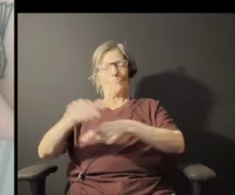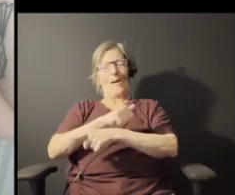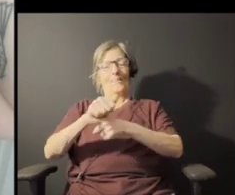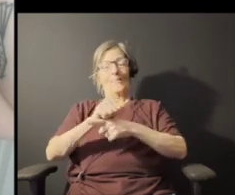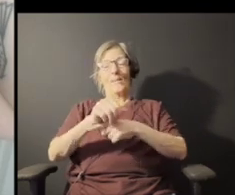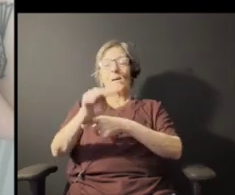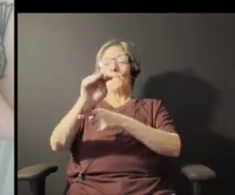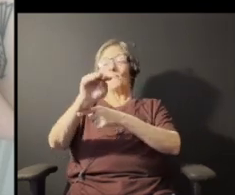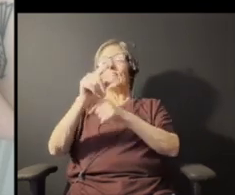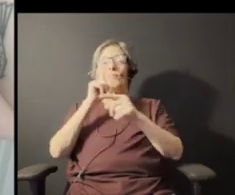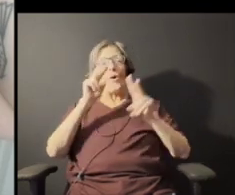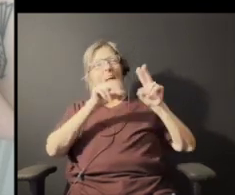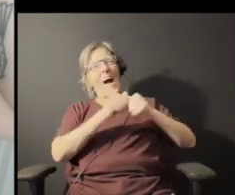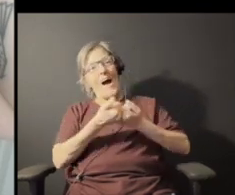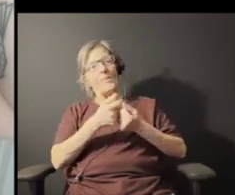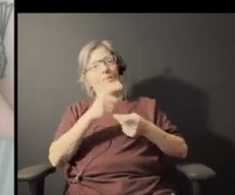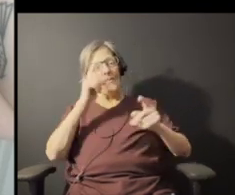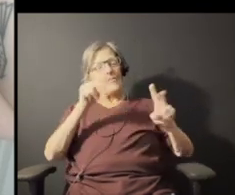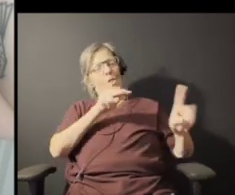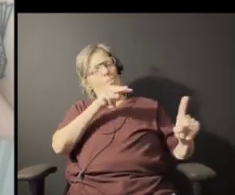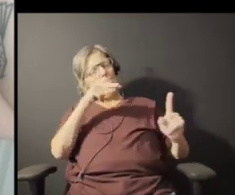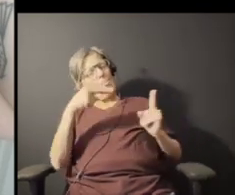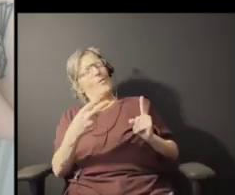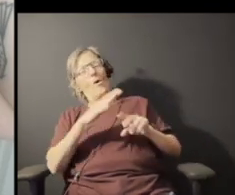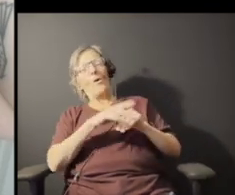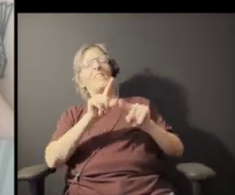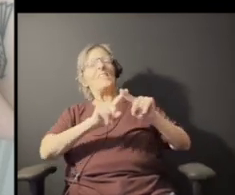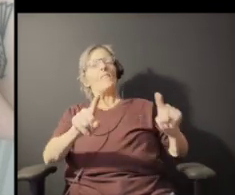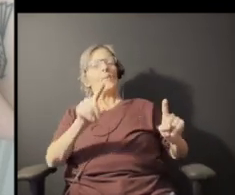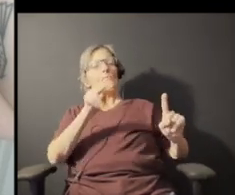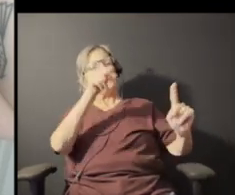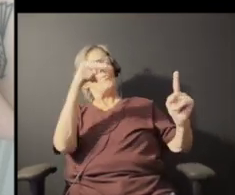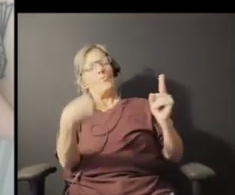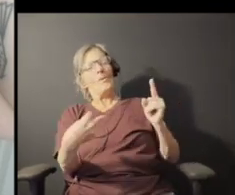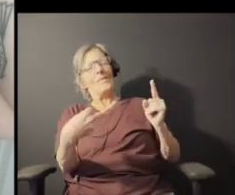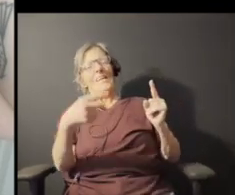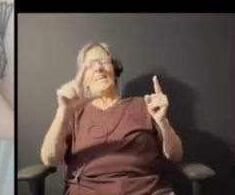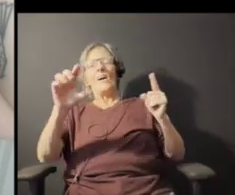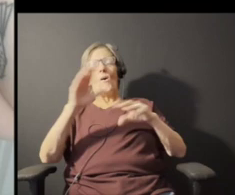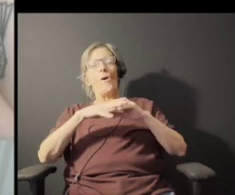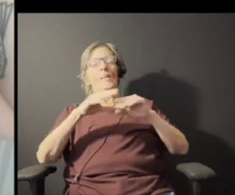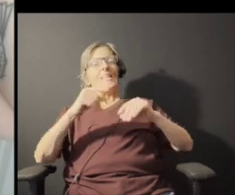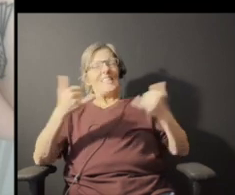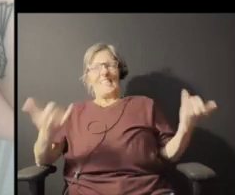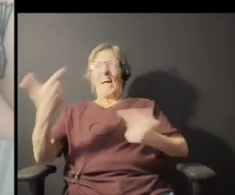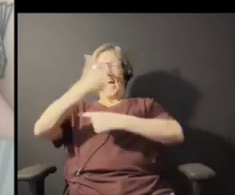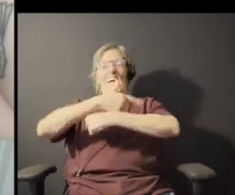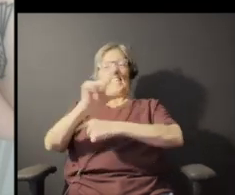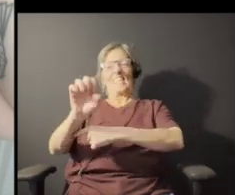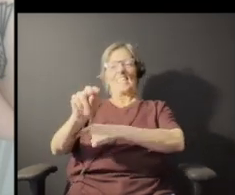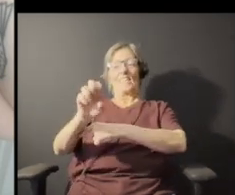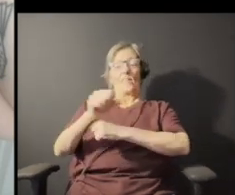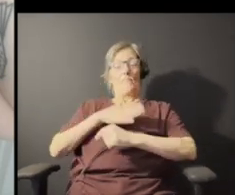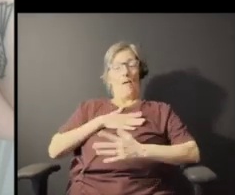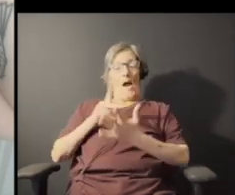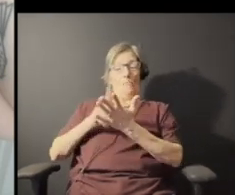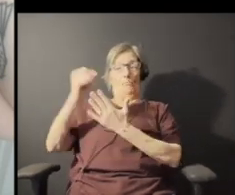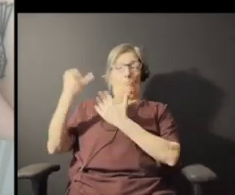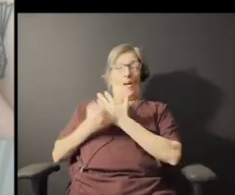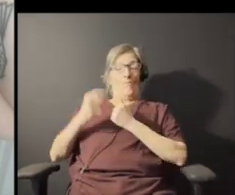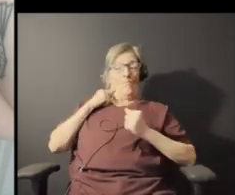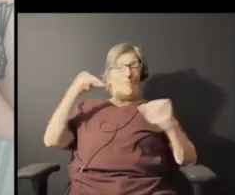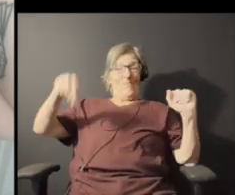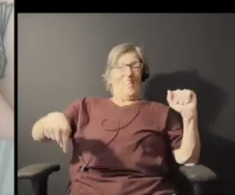everything from a modern lens and how to do it from a contemporary lens. And so my project for